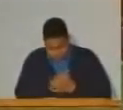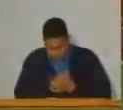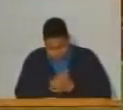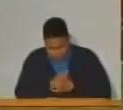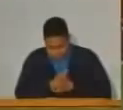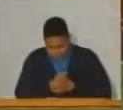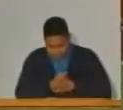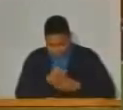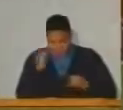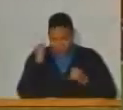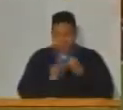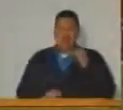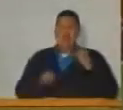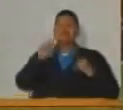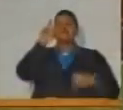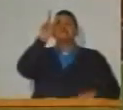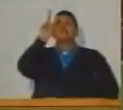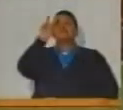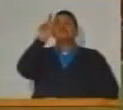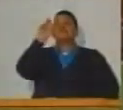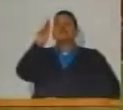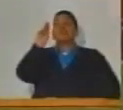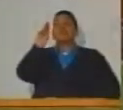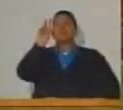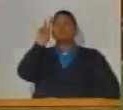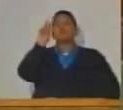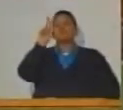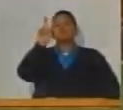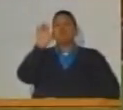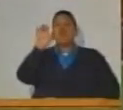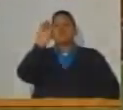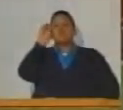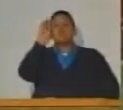And lastly, Vernon's Drive, Montego Bay, St. James.